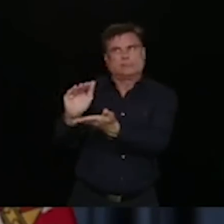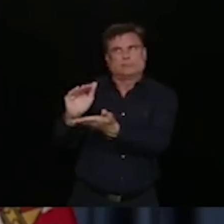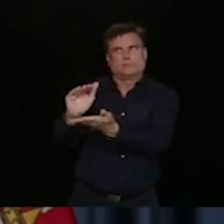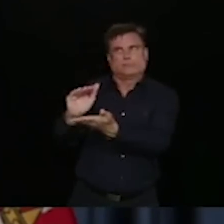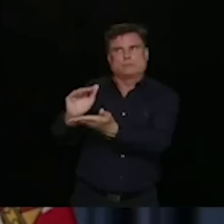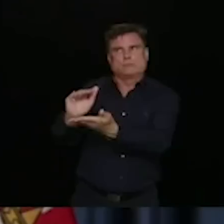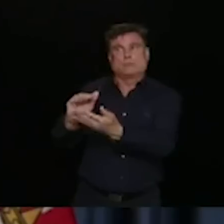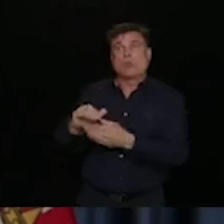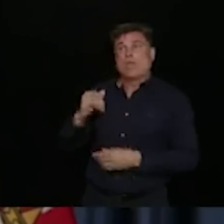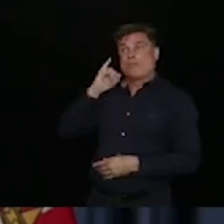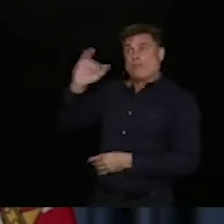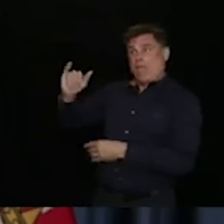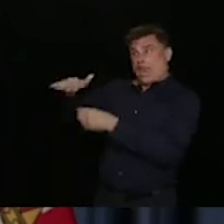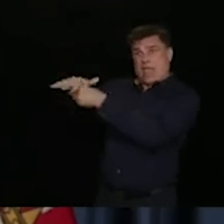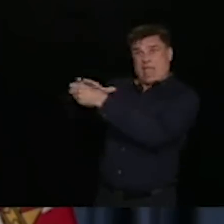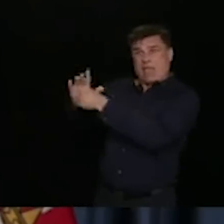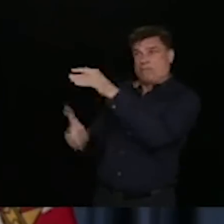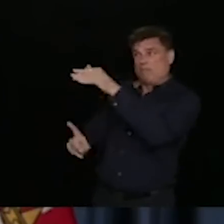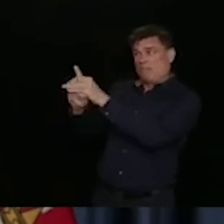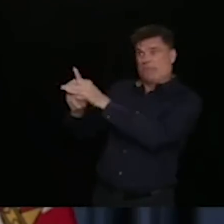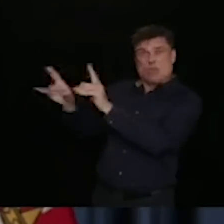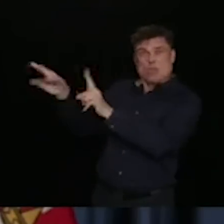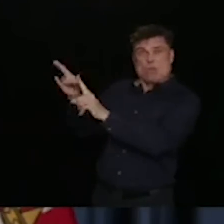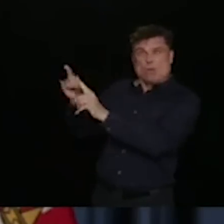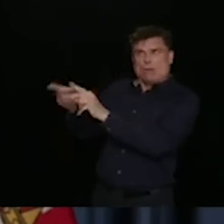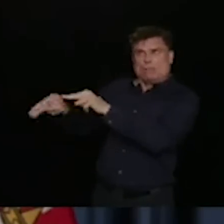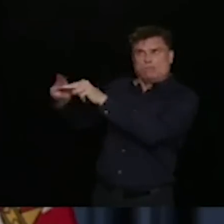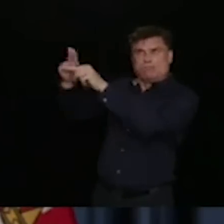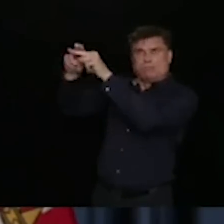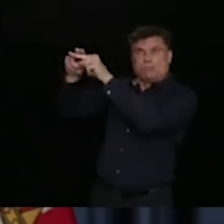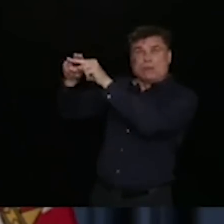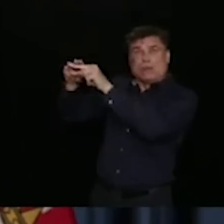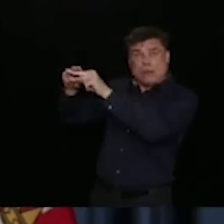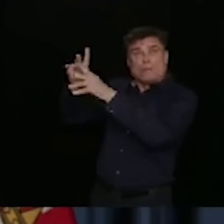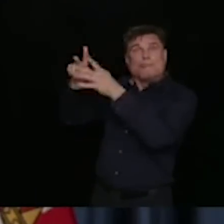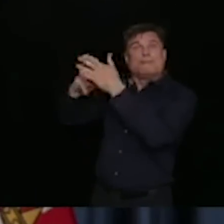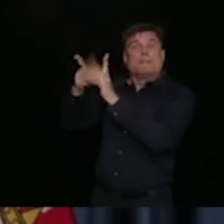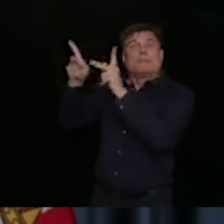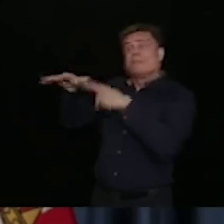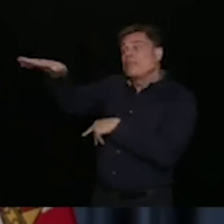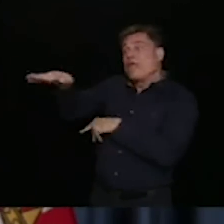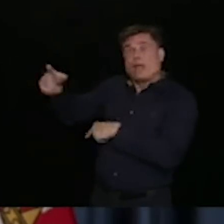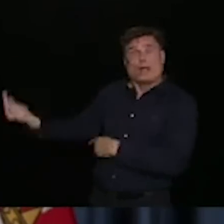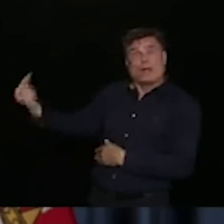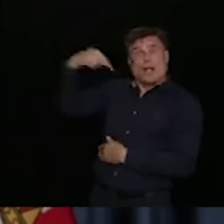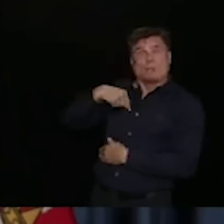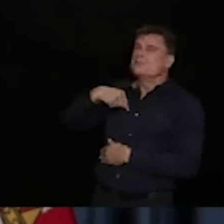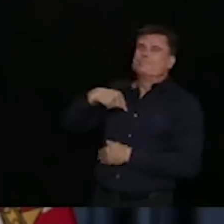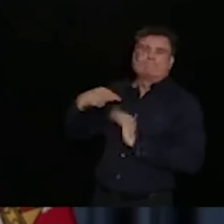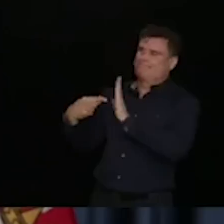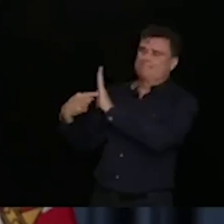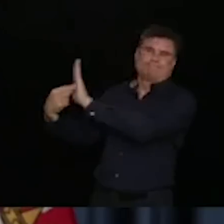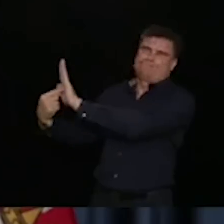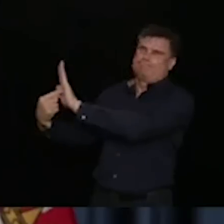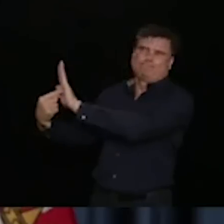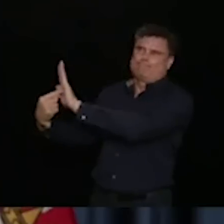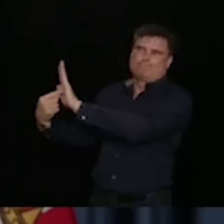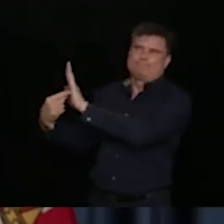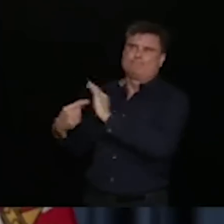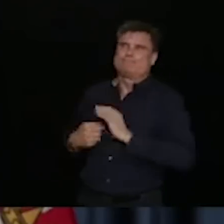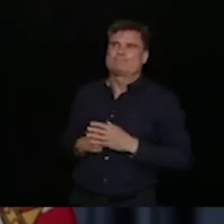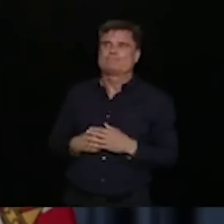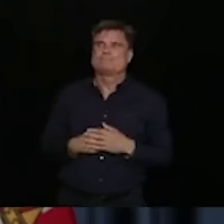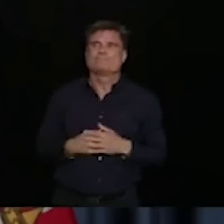level of success as we have to just come and have a visit. I don't think the dollars that would be invested in the tourist